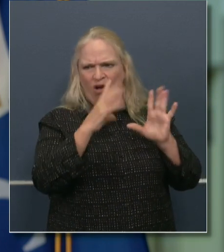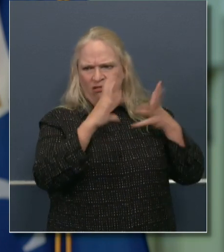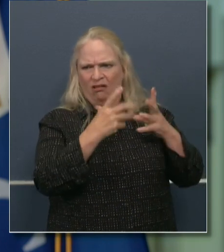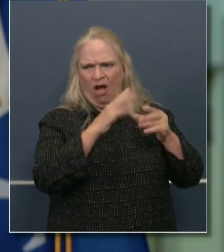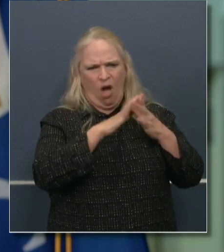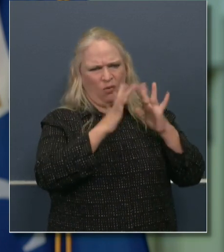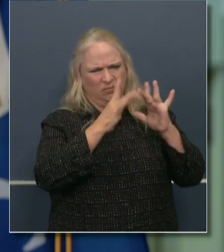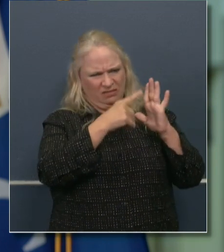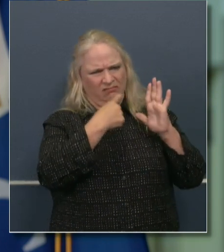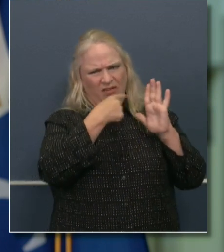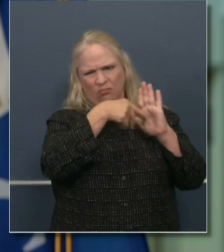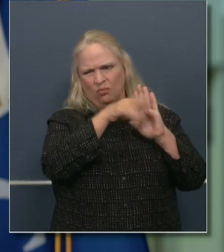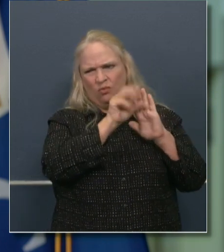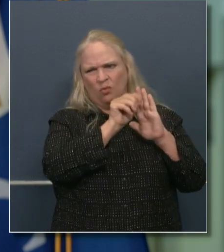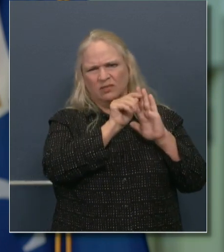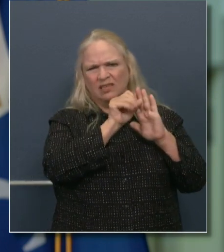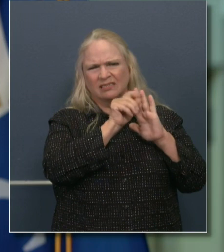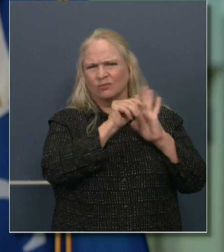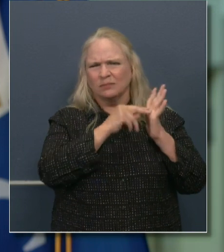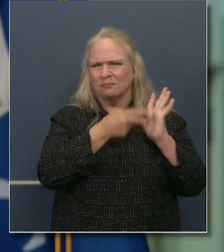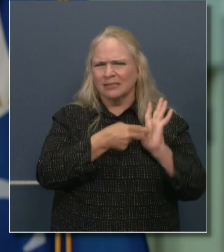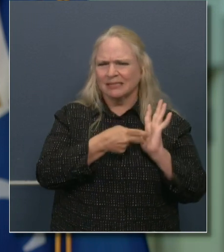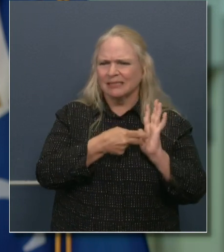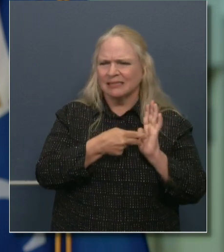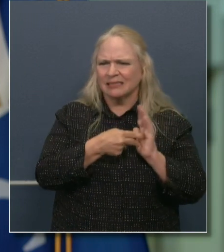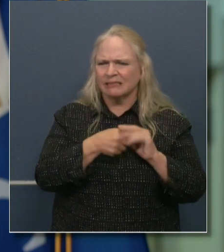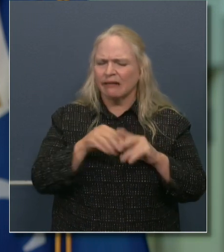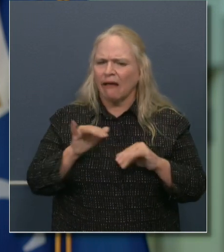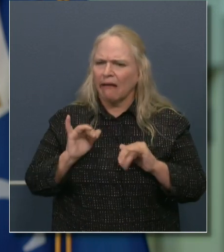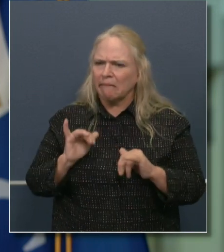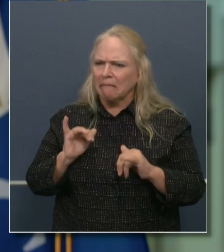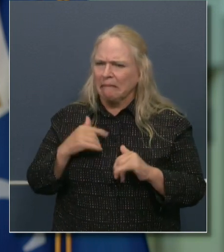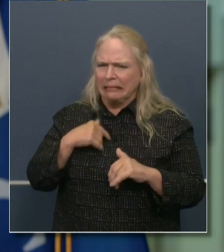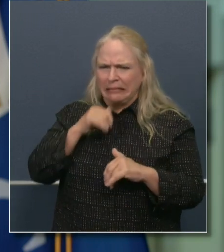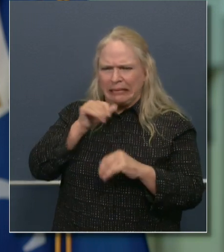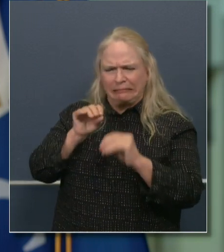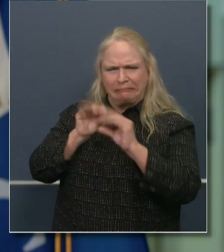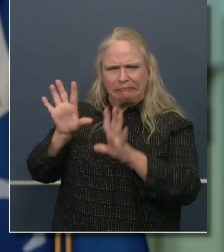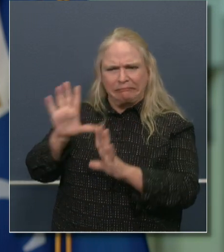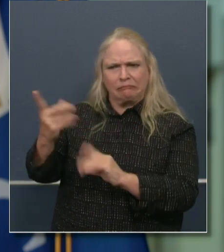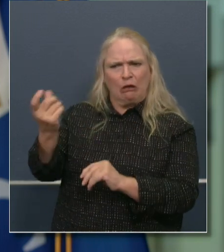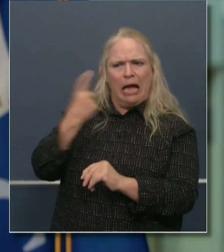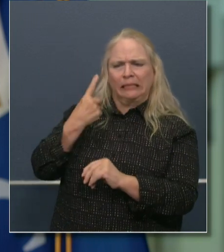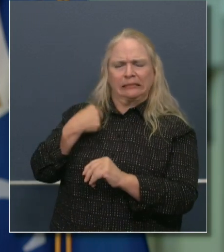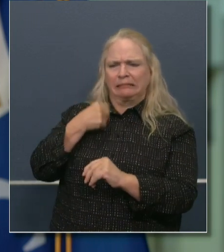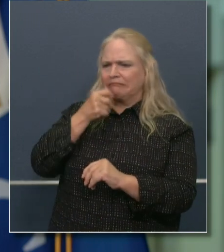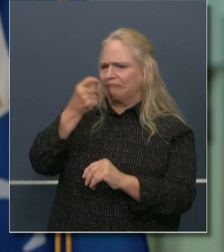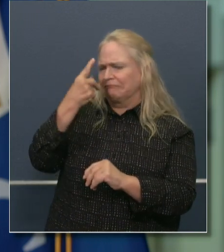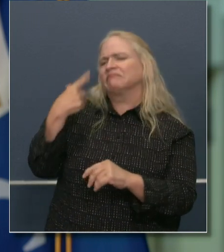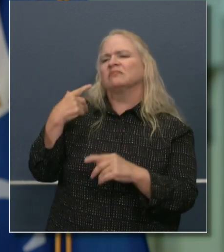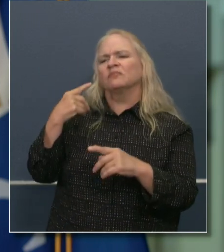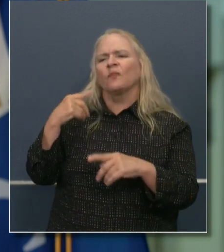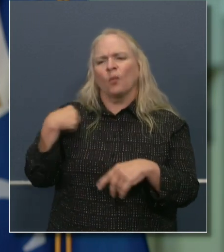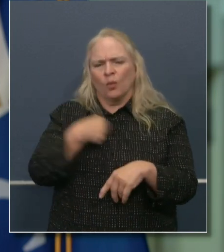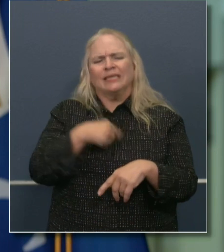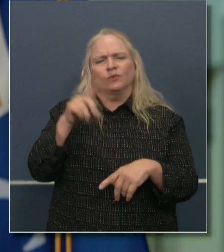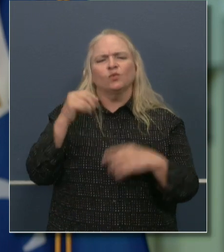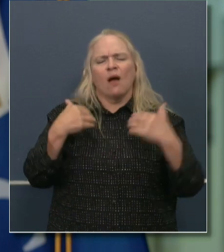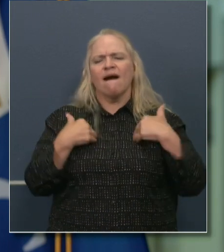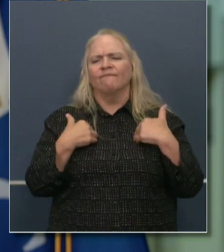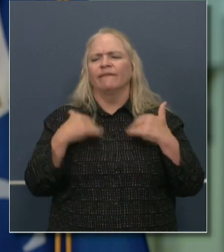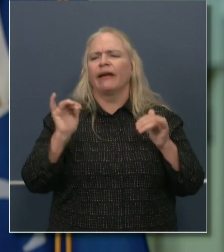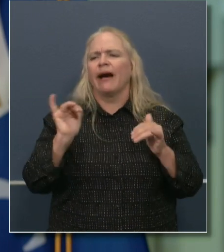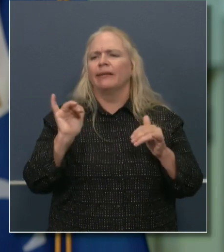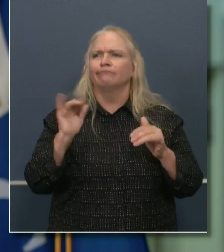Well, and forgive me, maybe more clarification in terms of your question. Yes, we have a framework around protests. Is